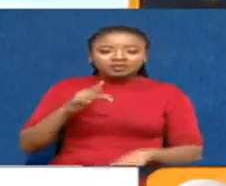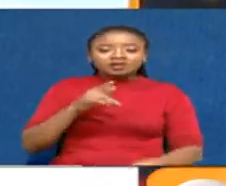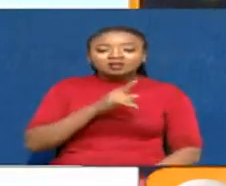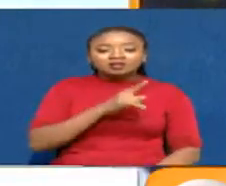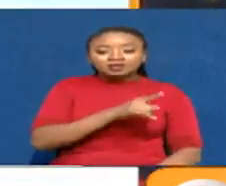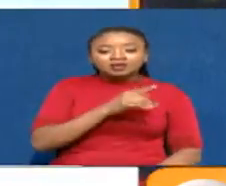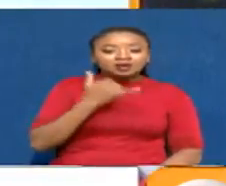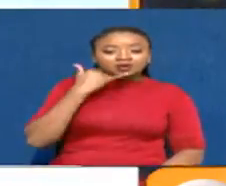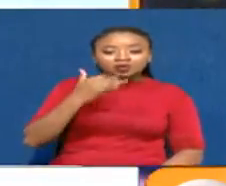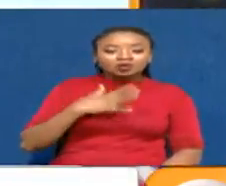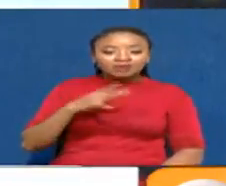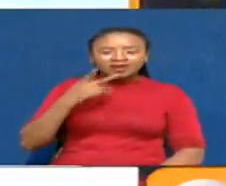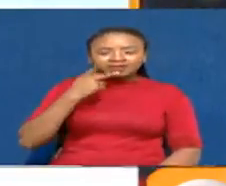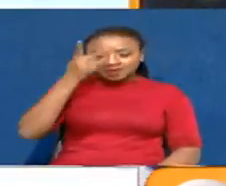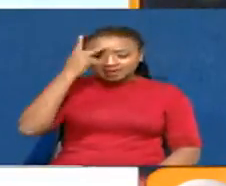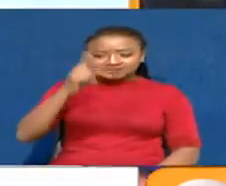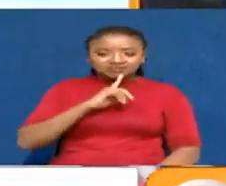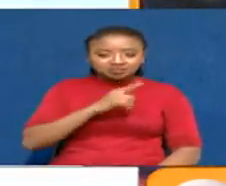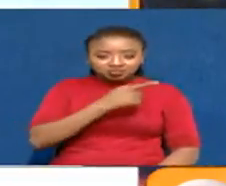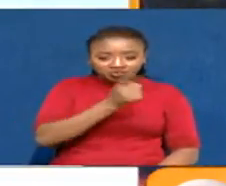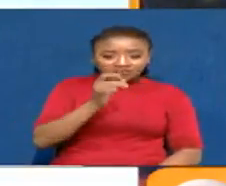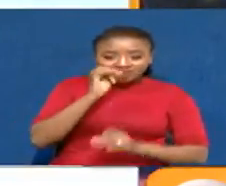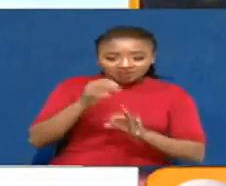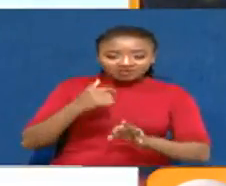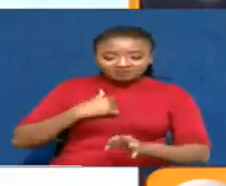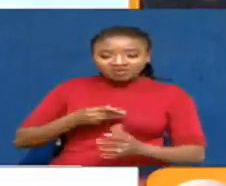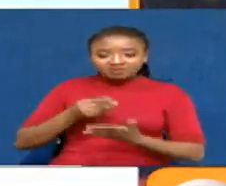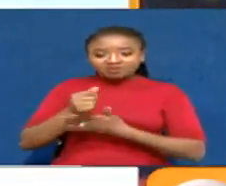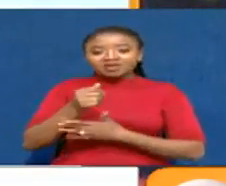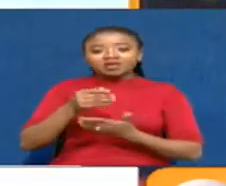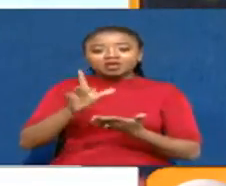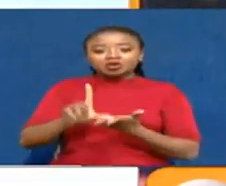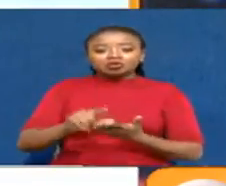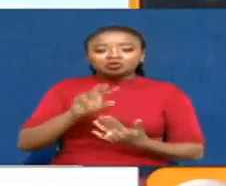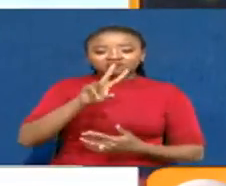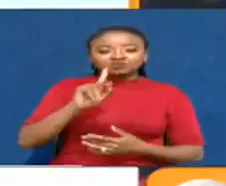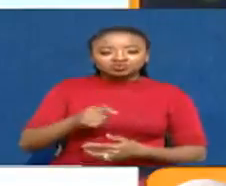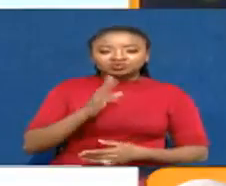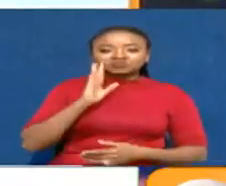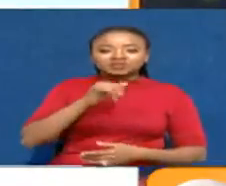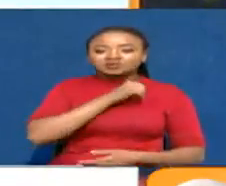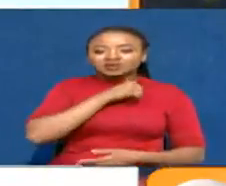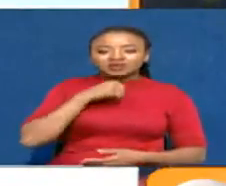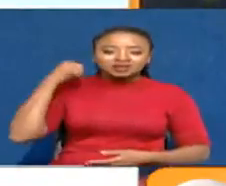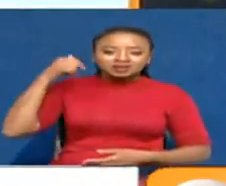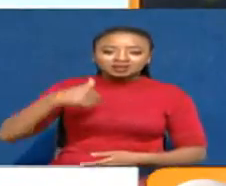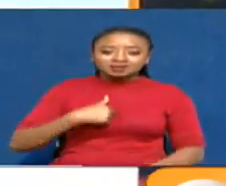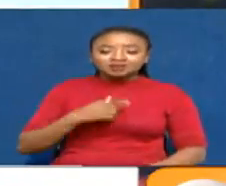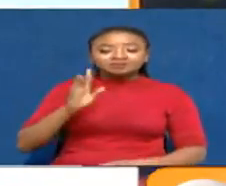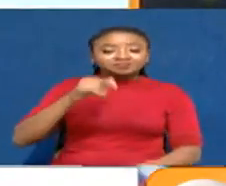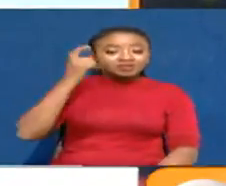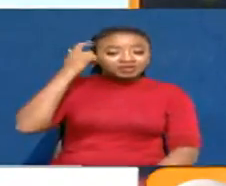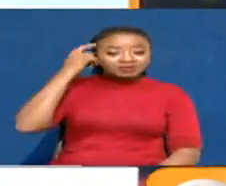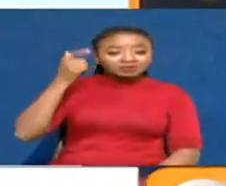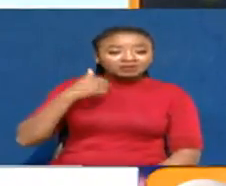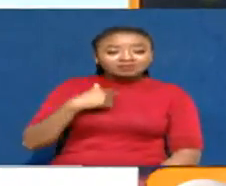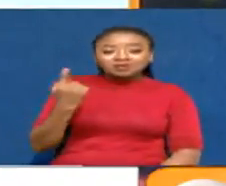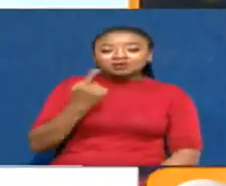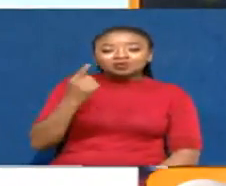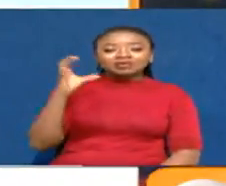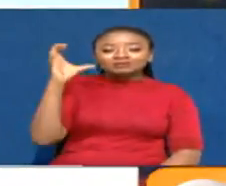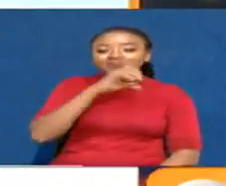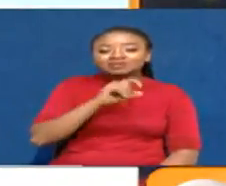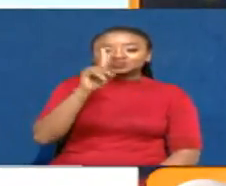my parents and told them if I don't pay a loan of 2,000 shillings, they will chop off my head. Mind you, I was only one day